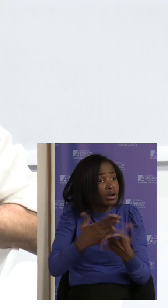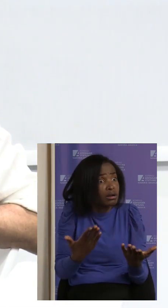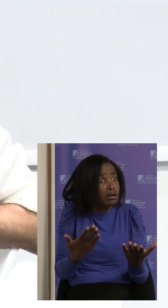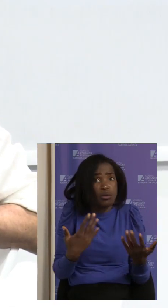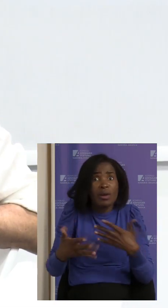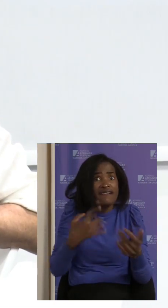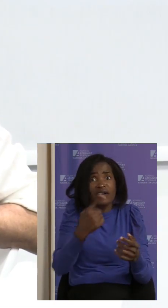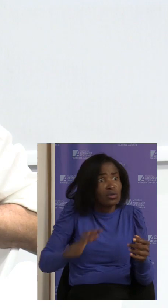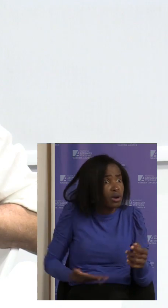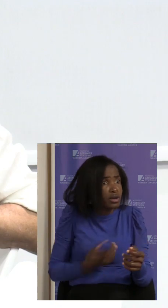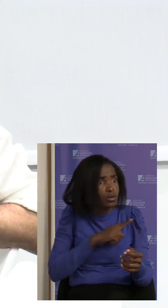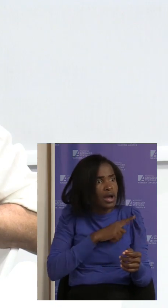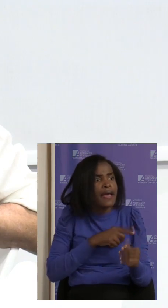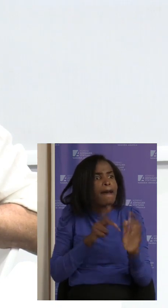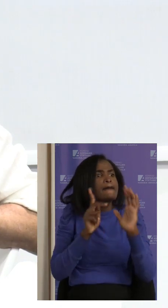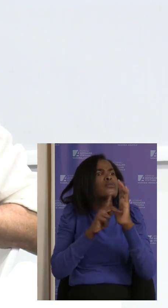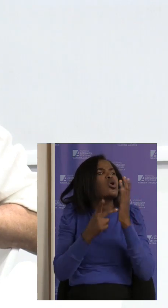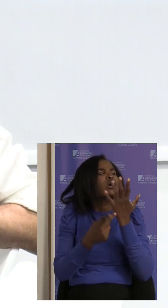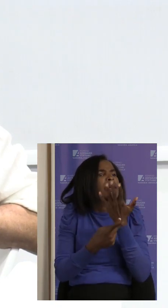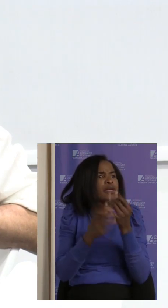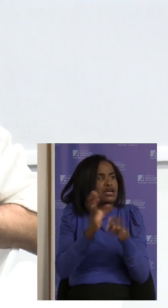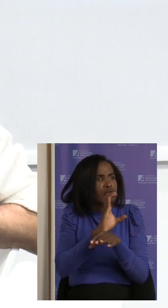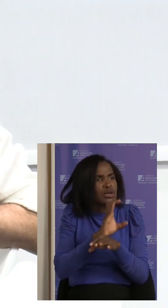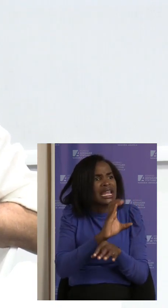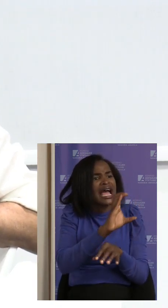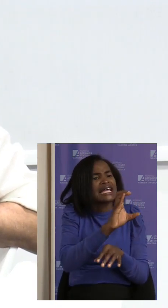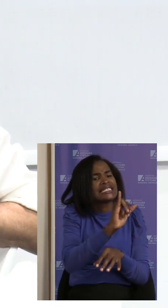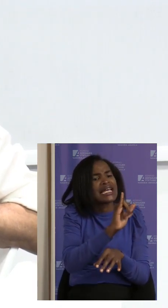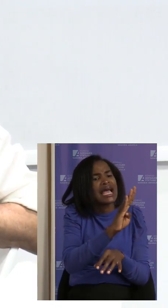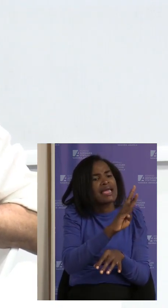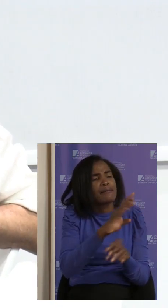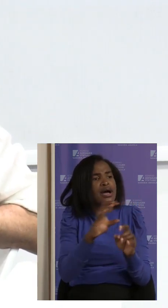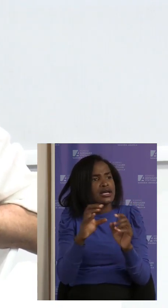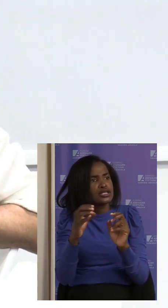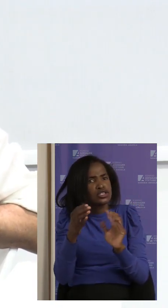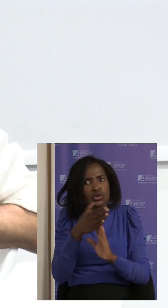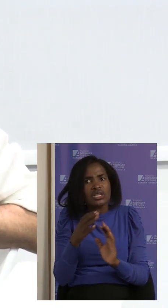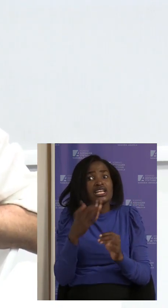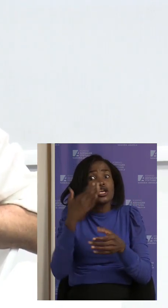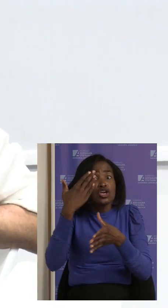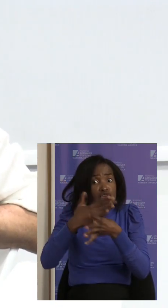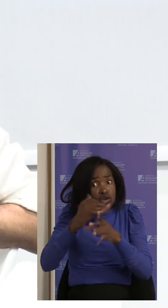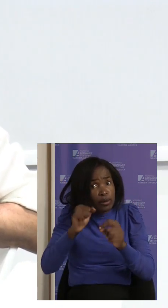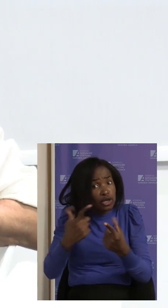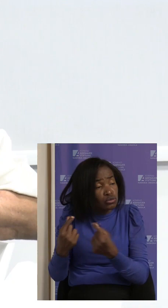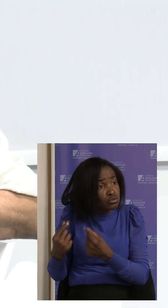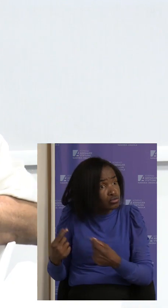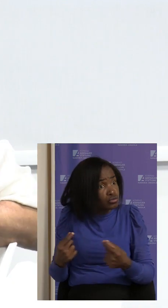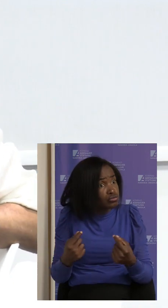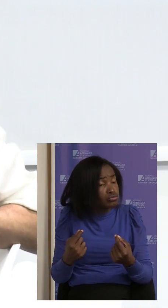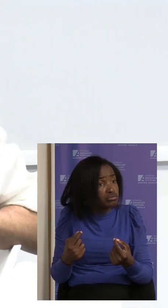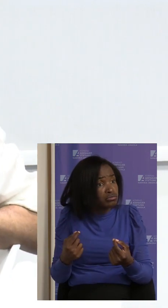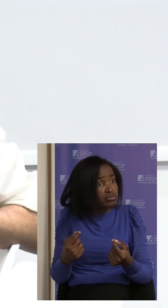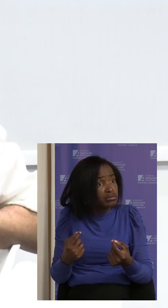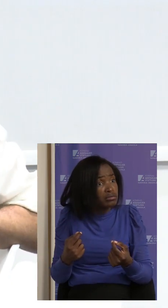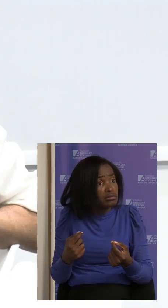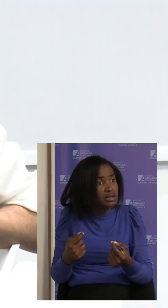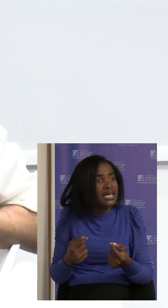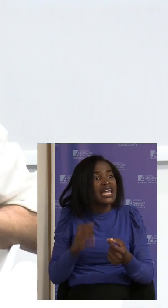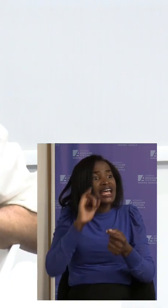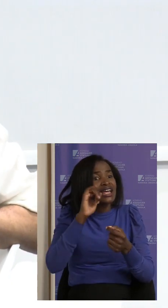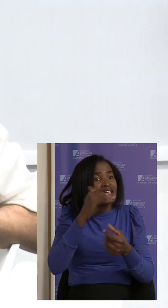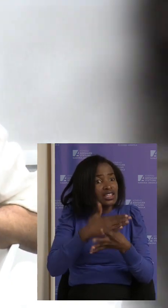because of programming, because of cybersecurity, jobs like that we can start to do. These are the